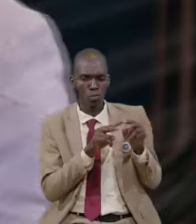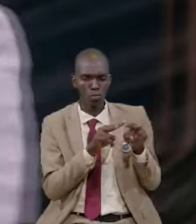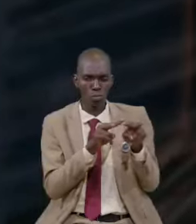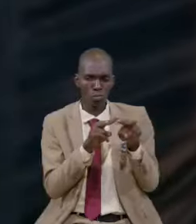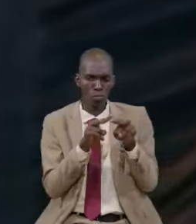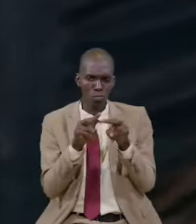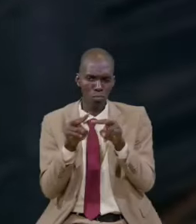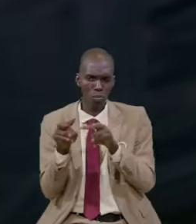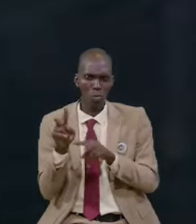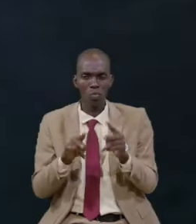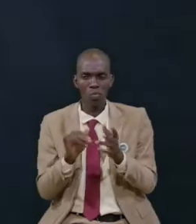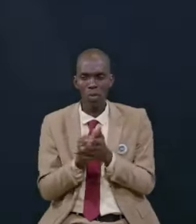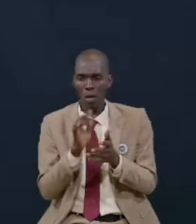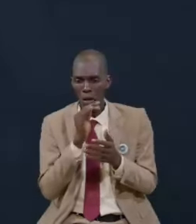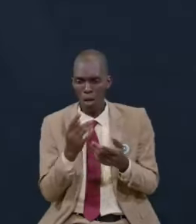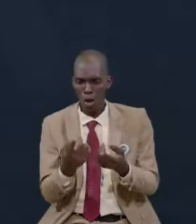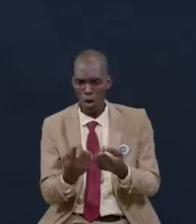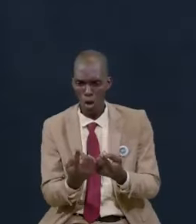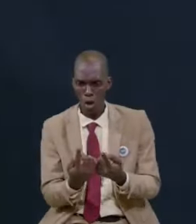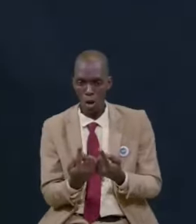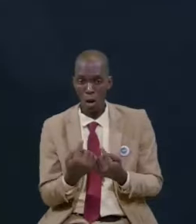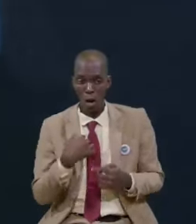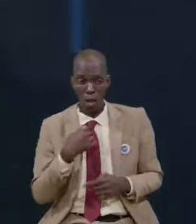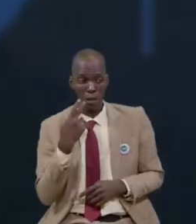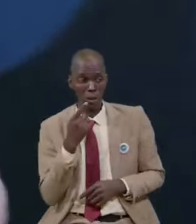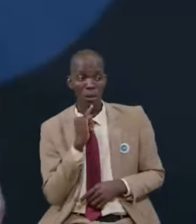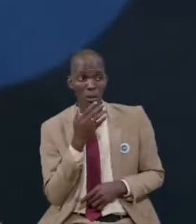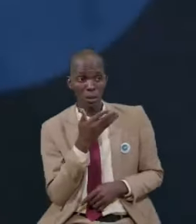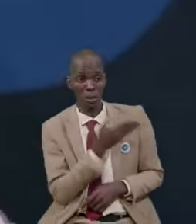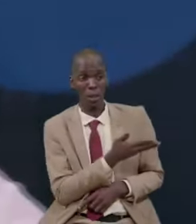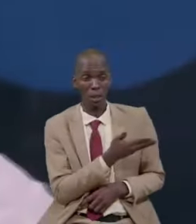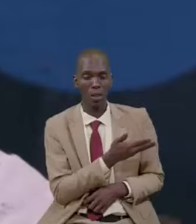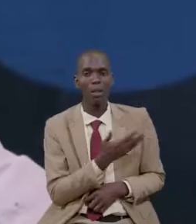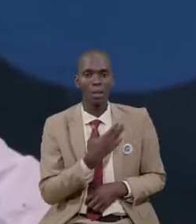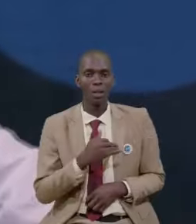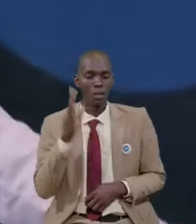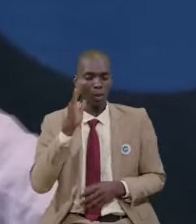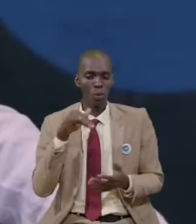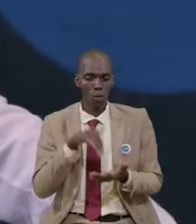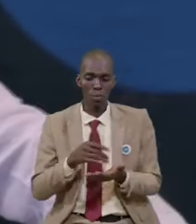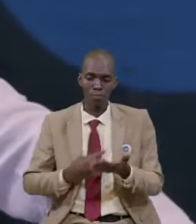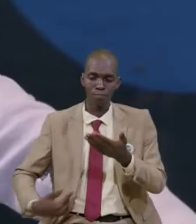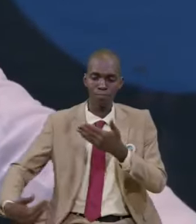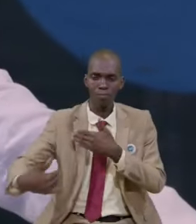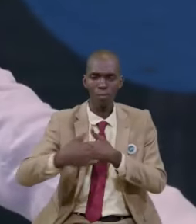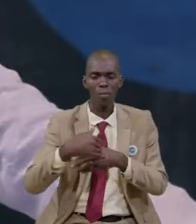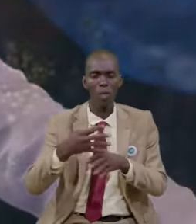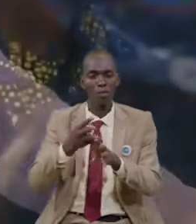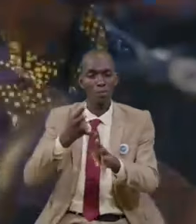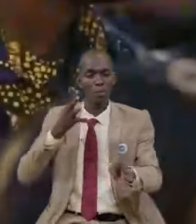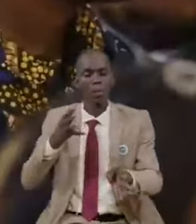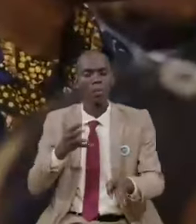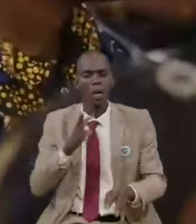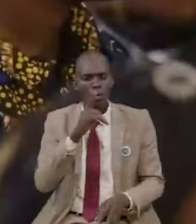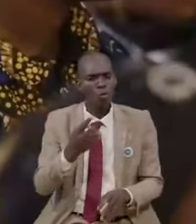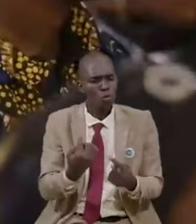now. I'll see him right there. And then I'll go there. You're just coming? Yes, sir.